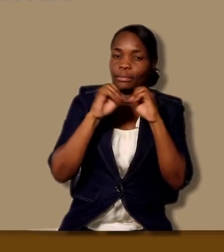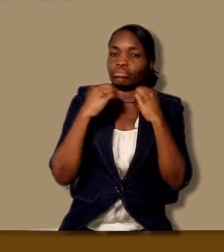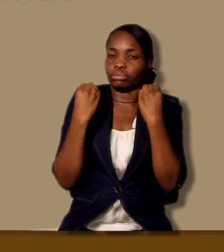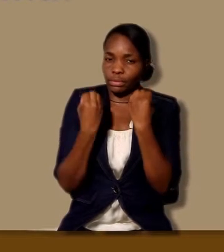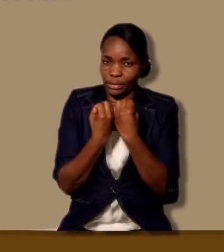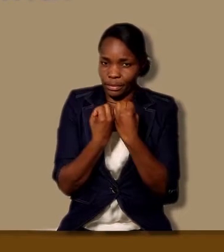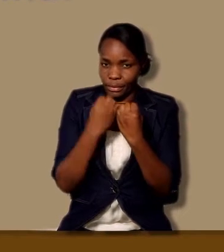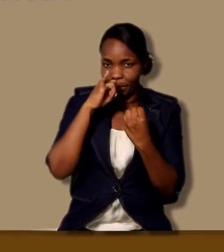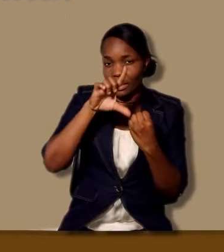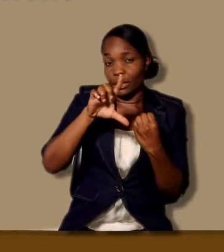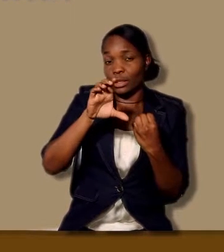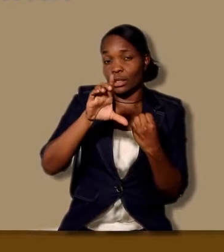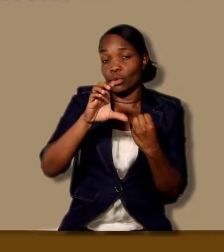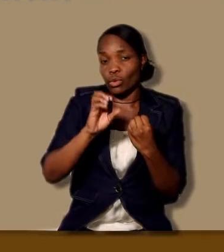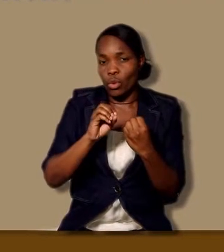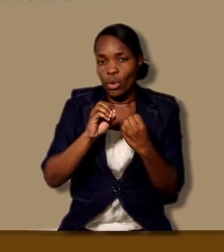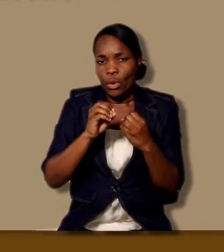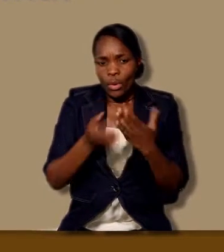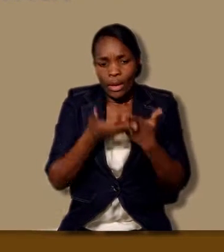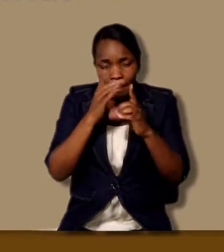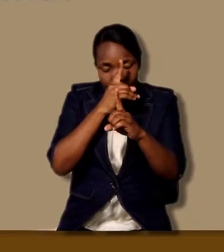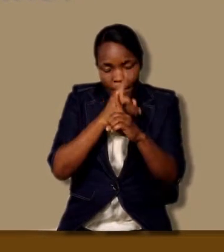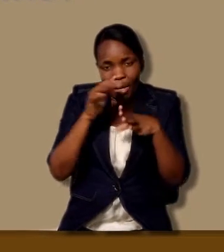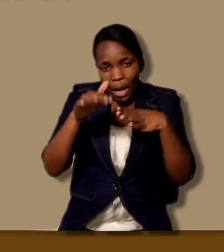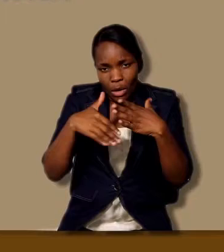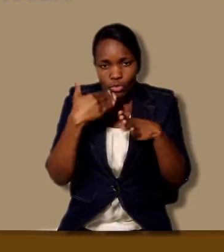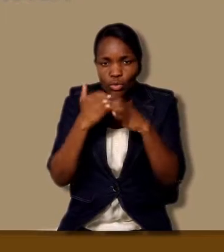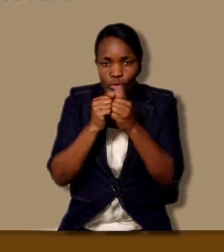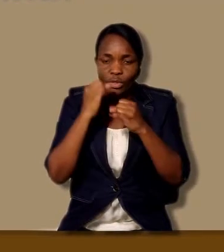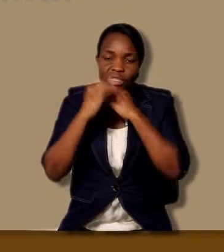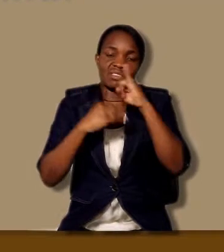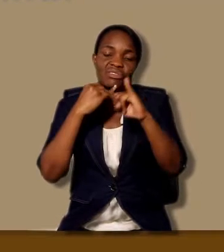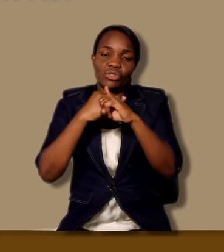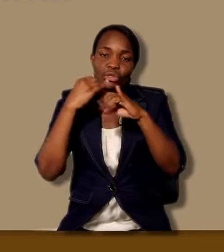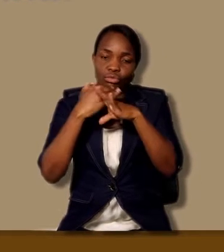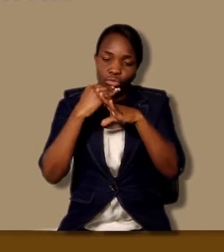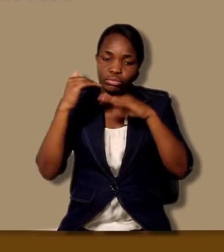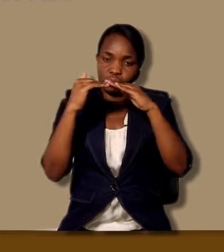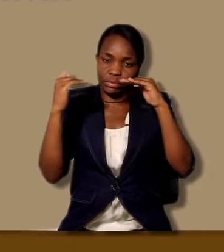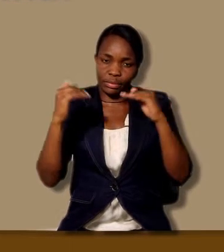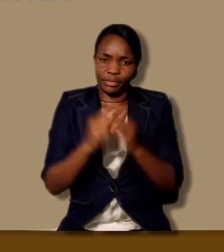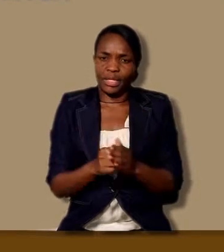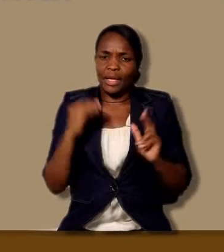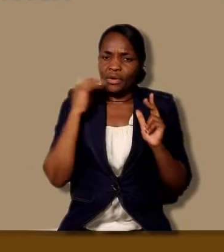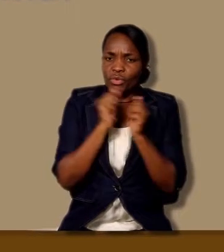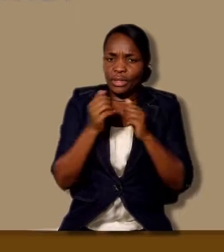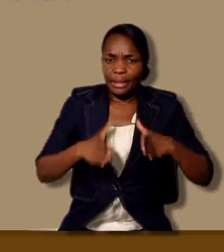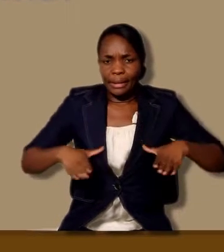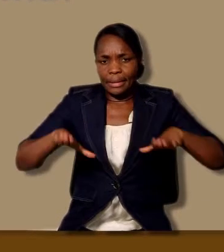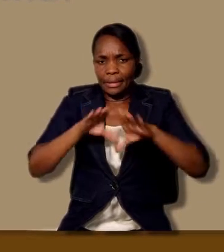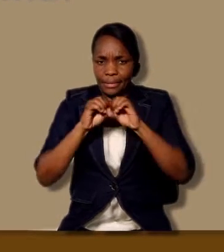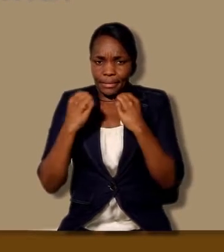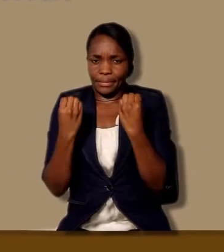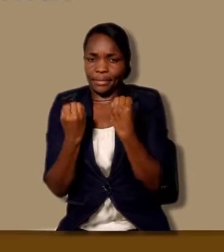worldwide. The International Labour Organization, ILO, gives guidelines for governments about international